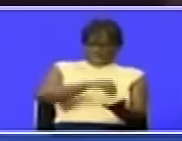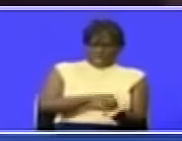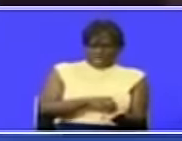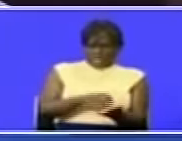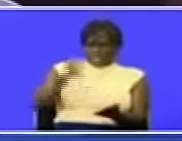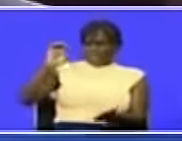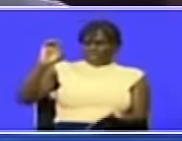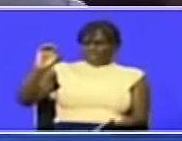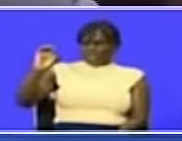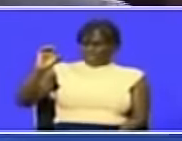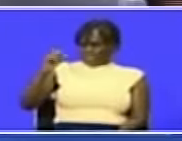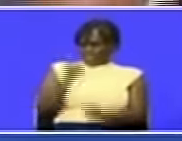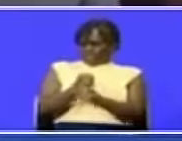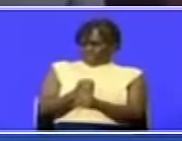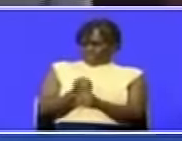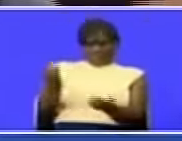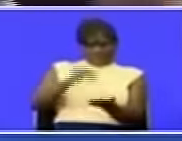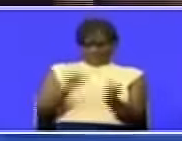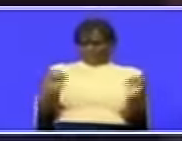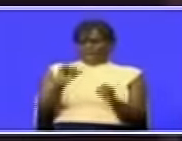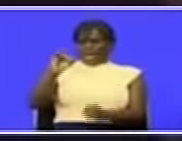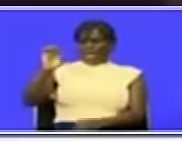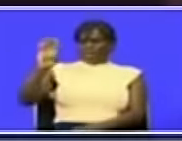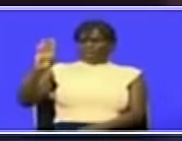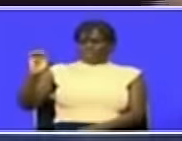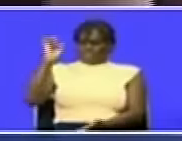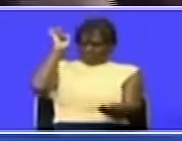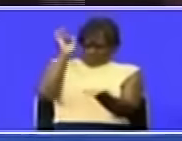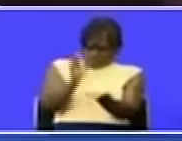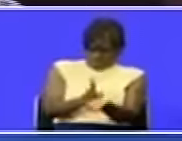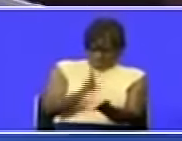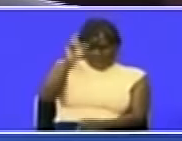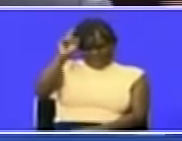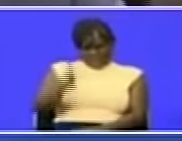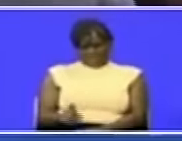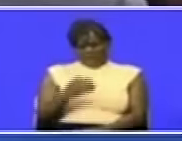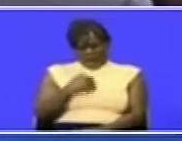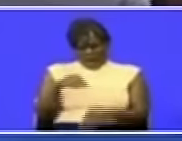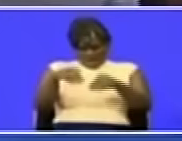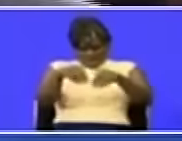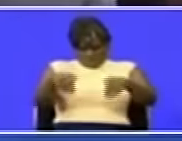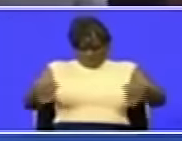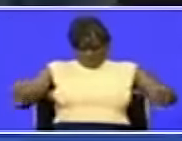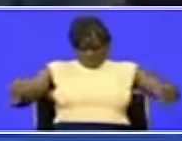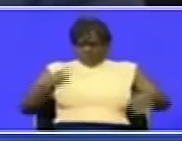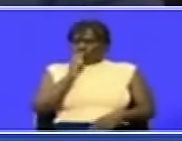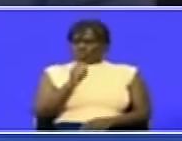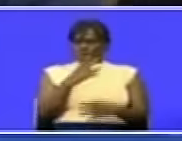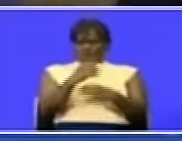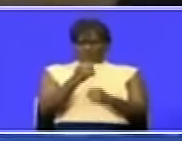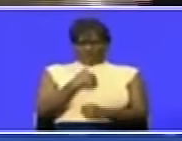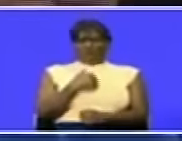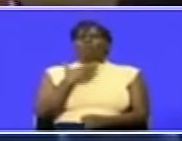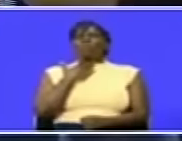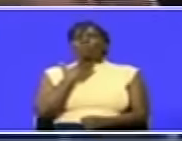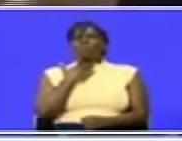did right now. So IEBC must go home, must have a referee in which we all have confidence. Mimi najua